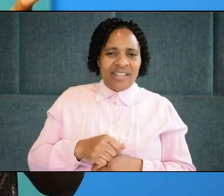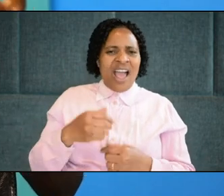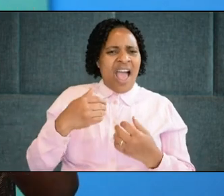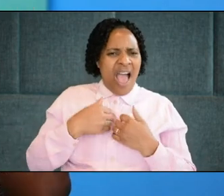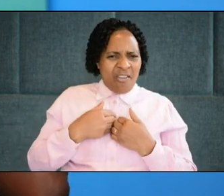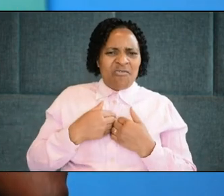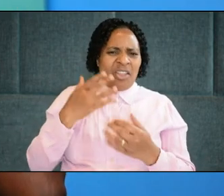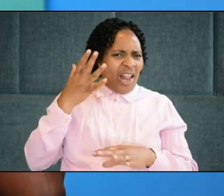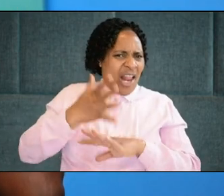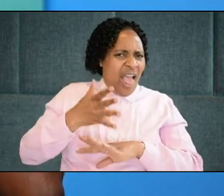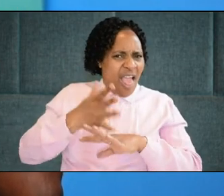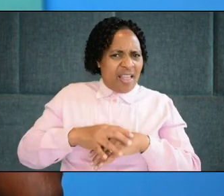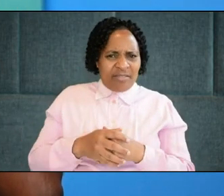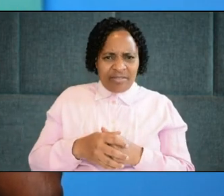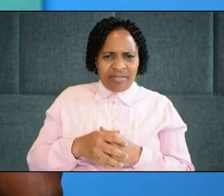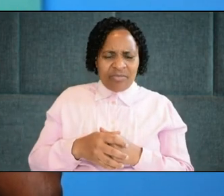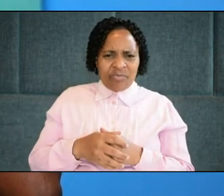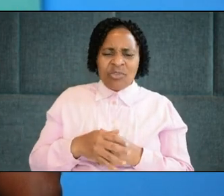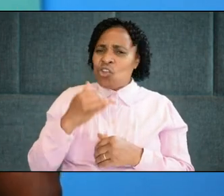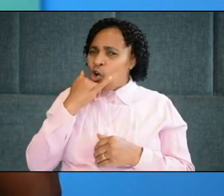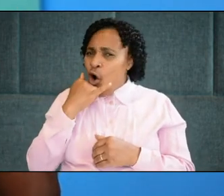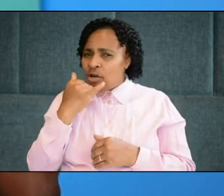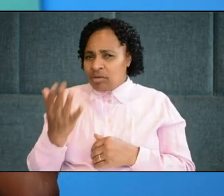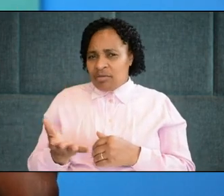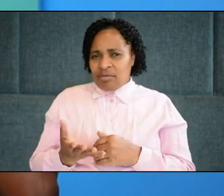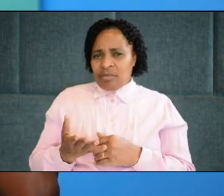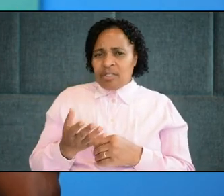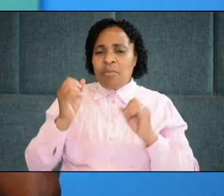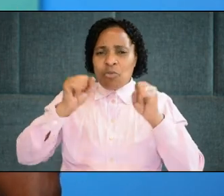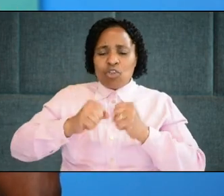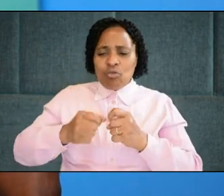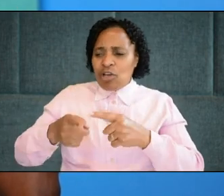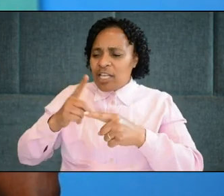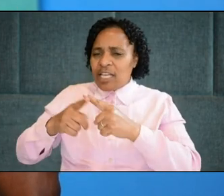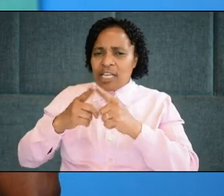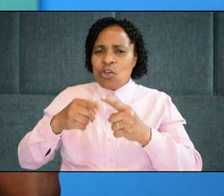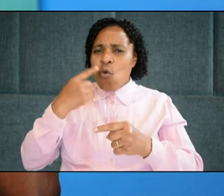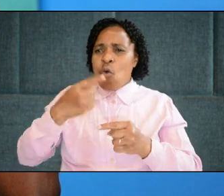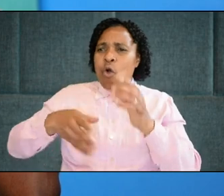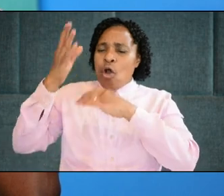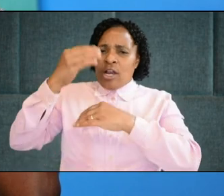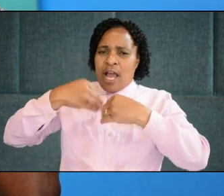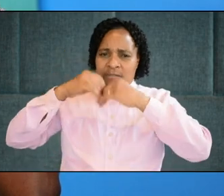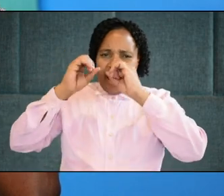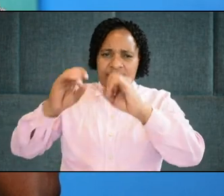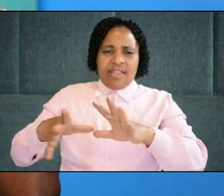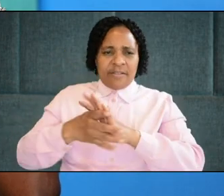falsehood? Can it then be said that we should murder those who are ungodly?